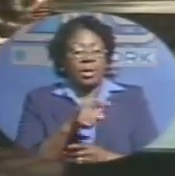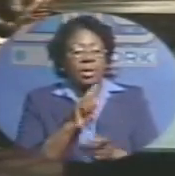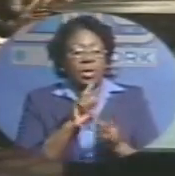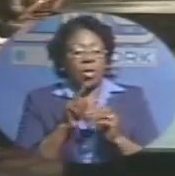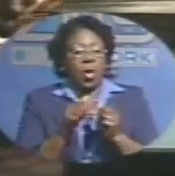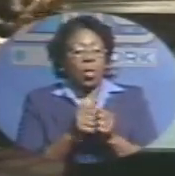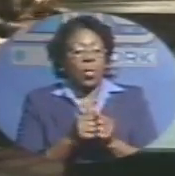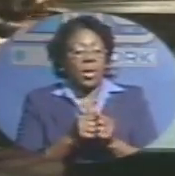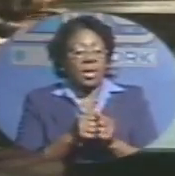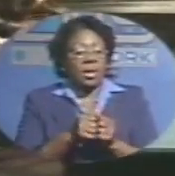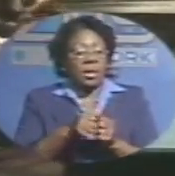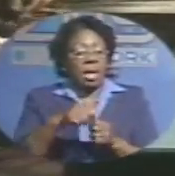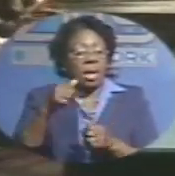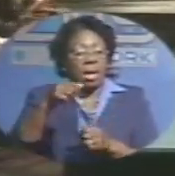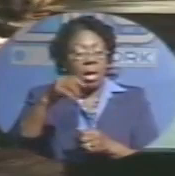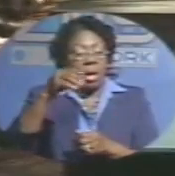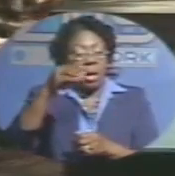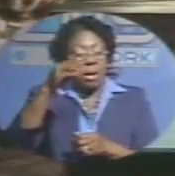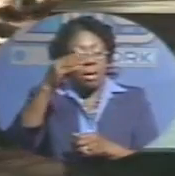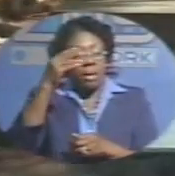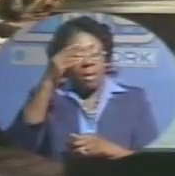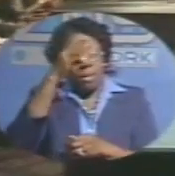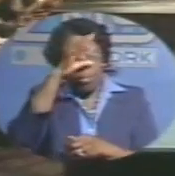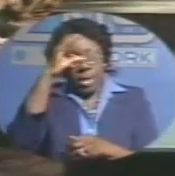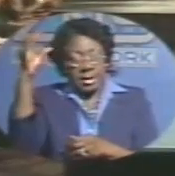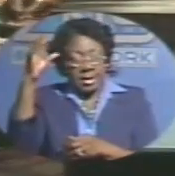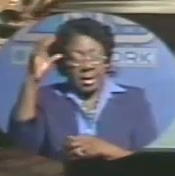president of the Miss Bahamas organization, Michelle Malcolm.